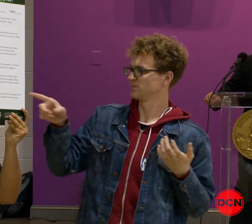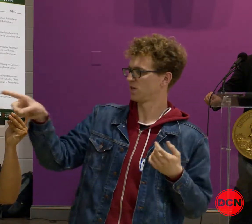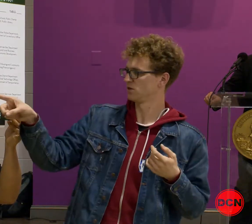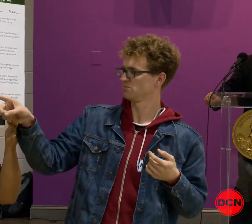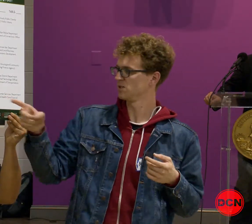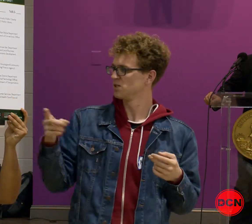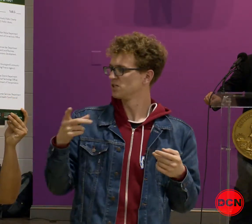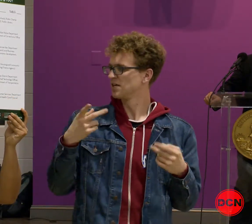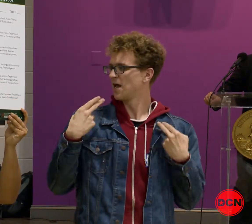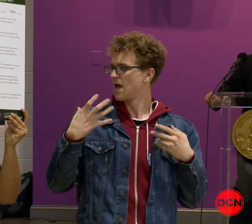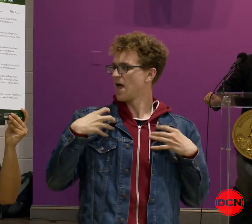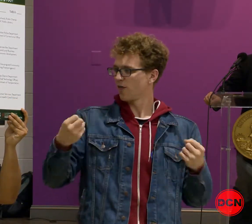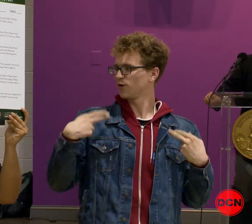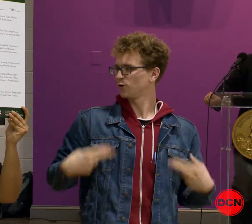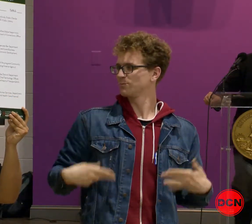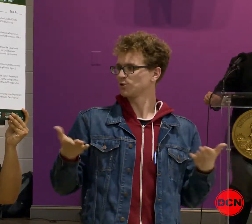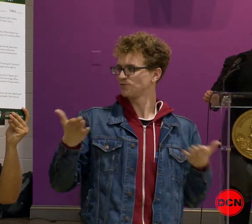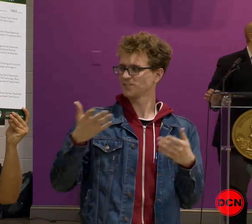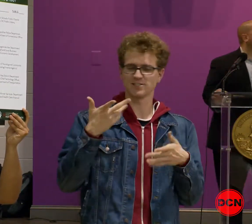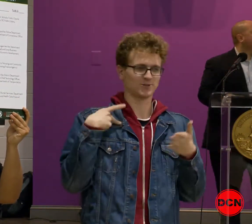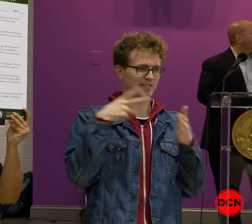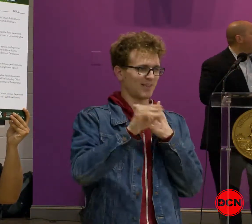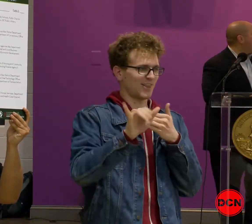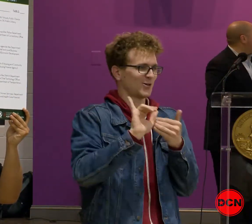to commute to their destination safely.